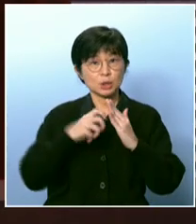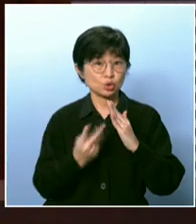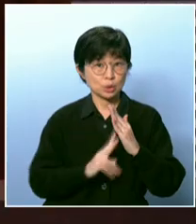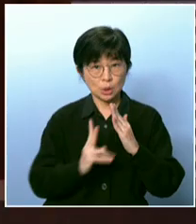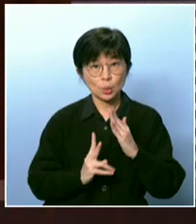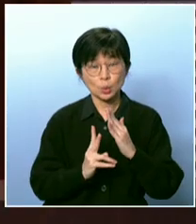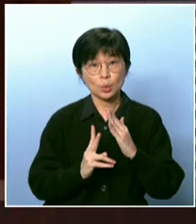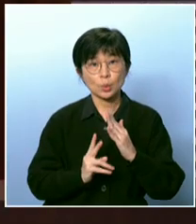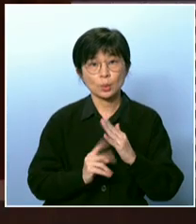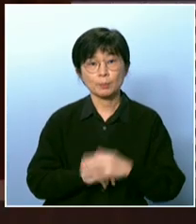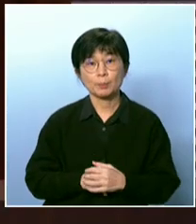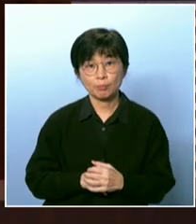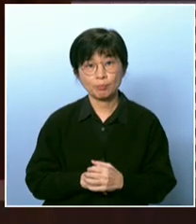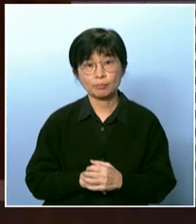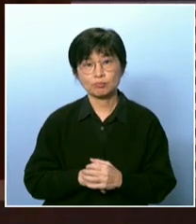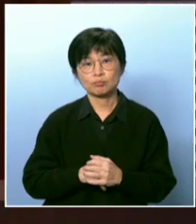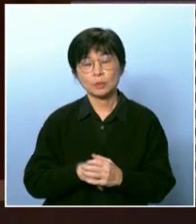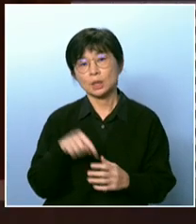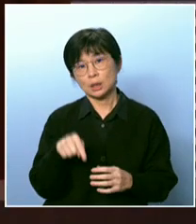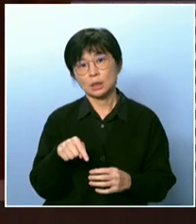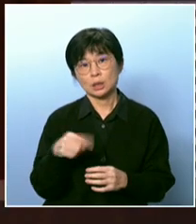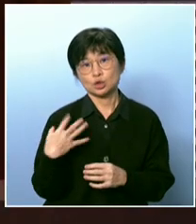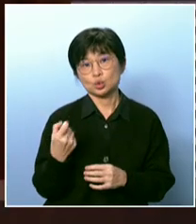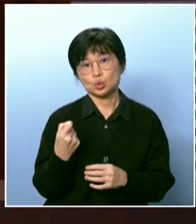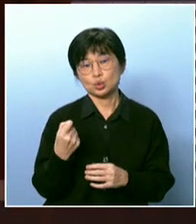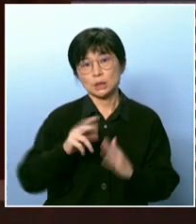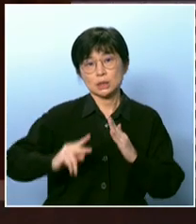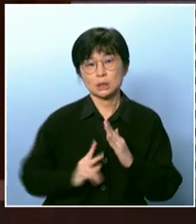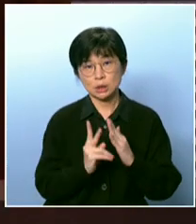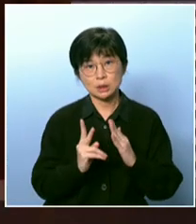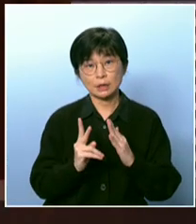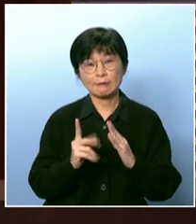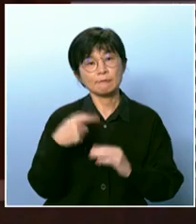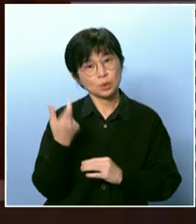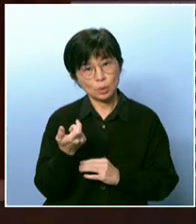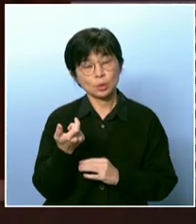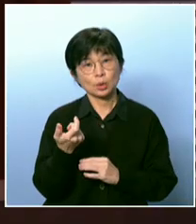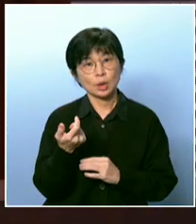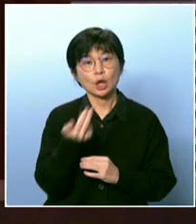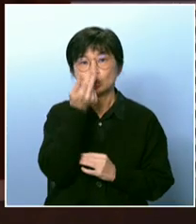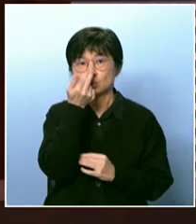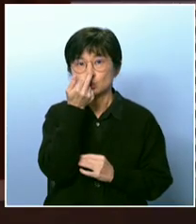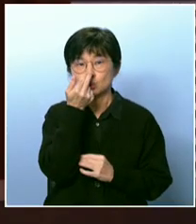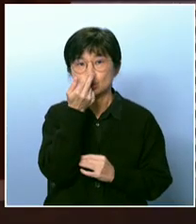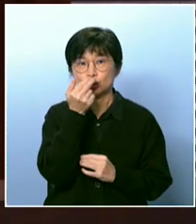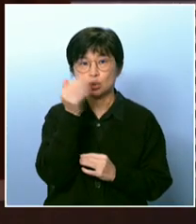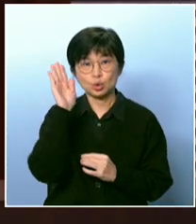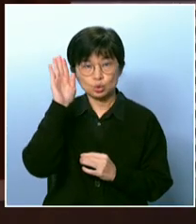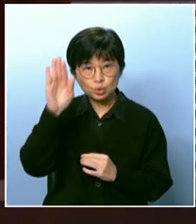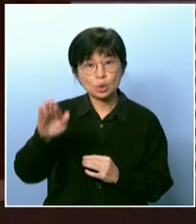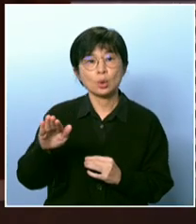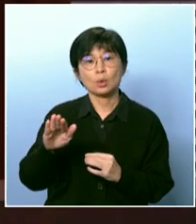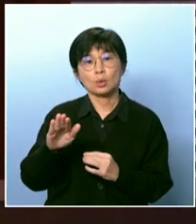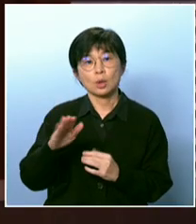the second question of the member, we do have a component plan for the fitting